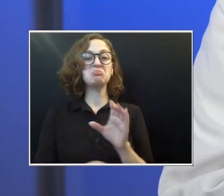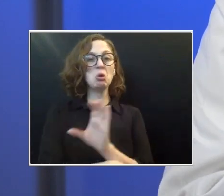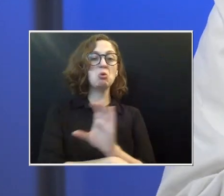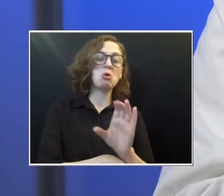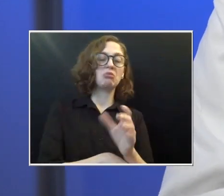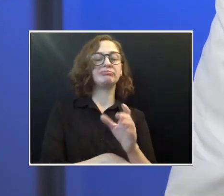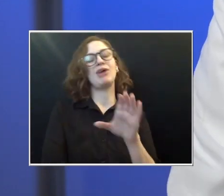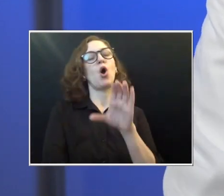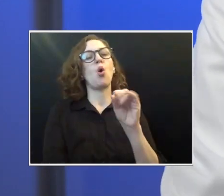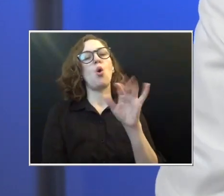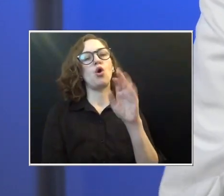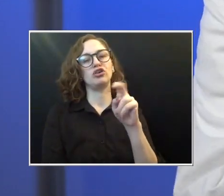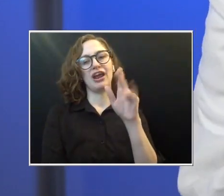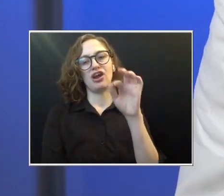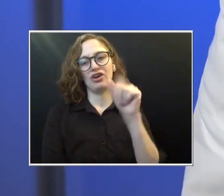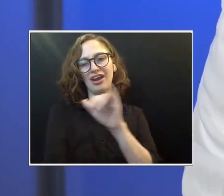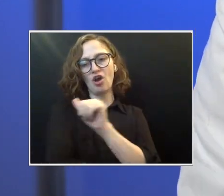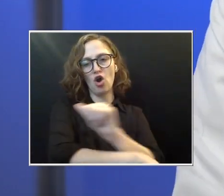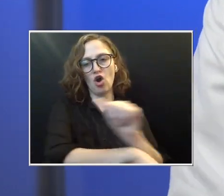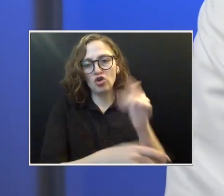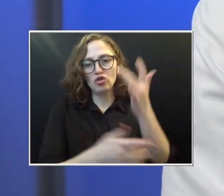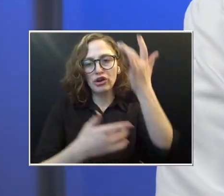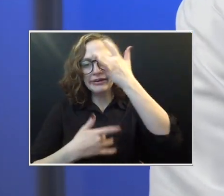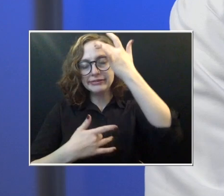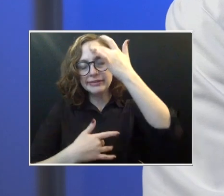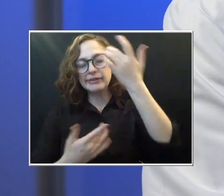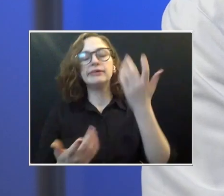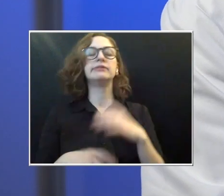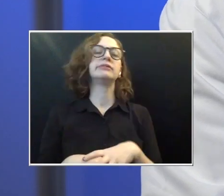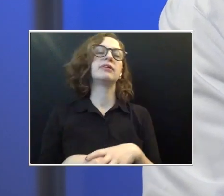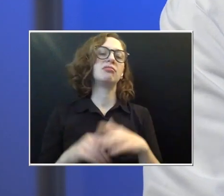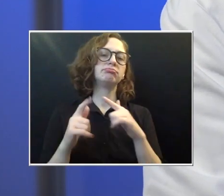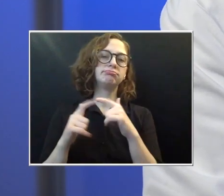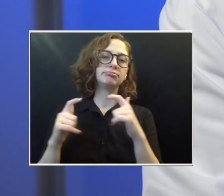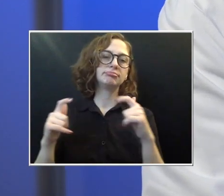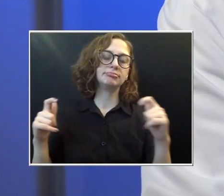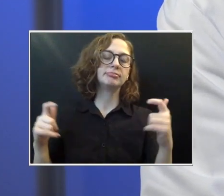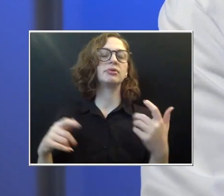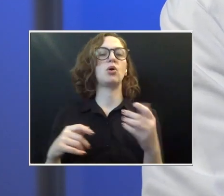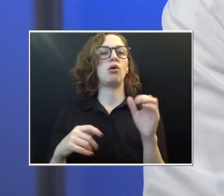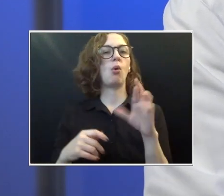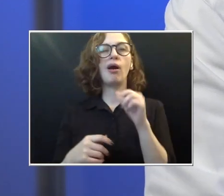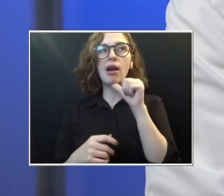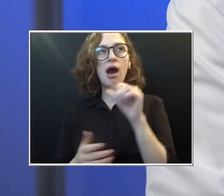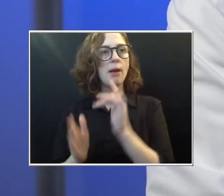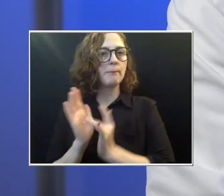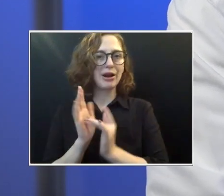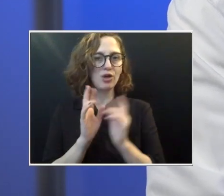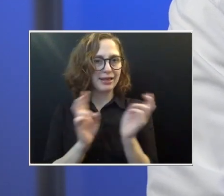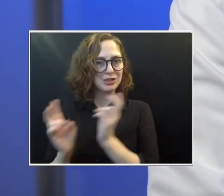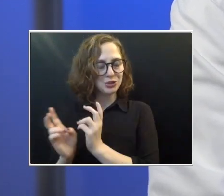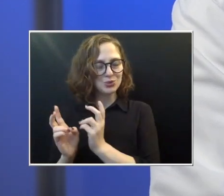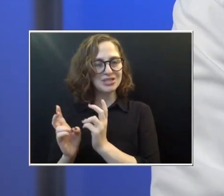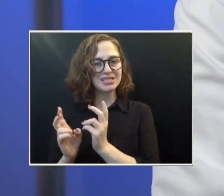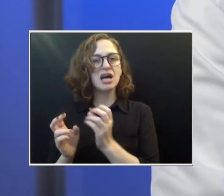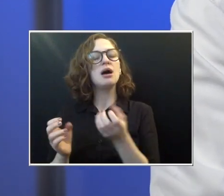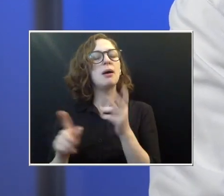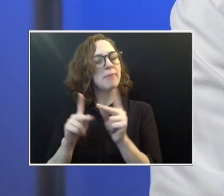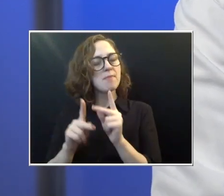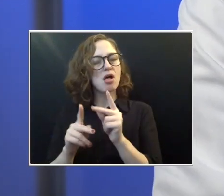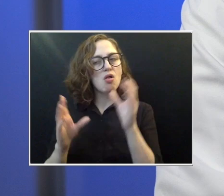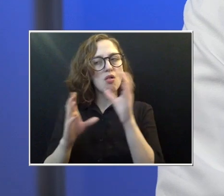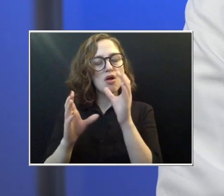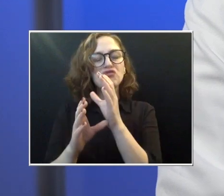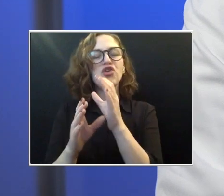depression, completely non-medical or not related sort of thing. So they have pretty wide range of symptoms that overlap with a